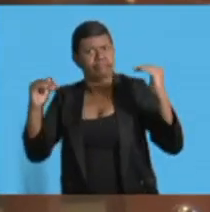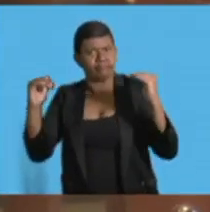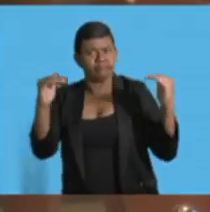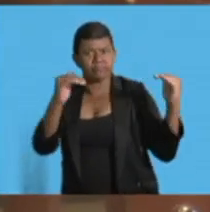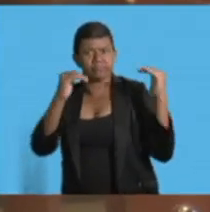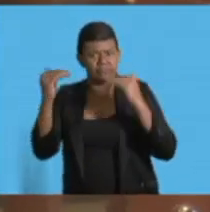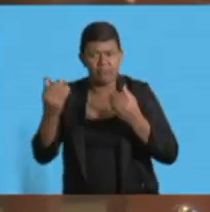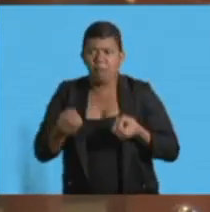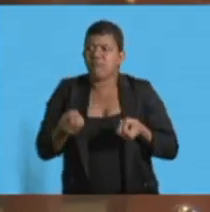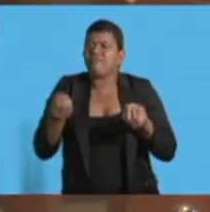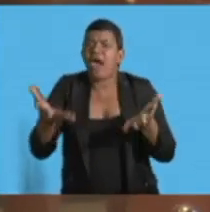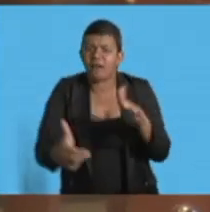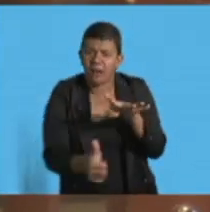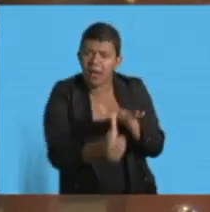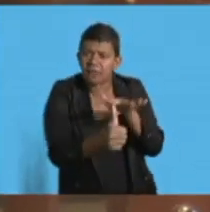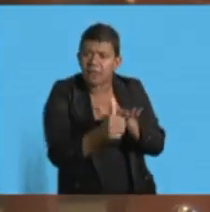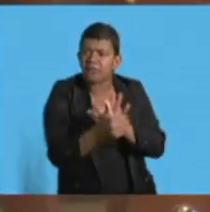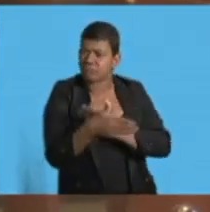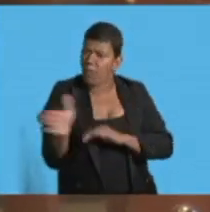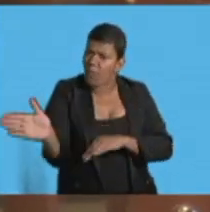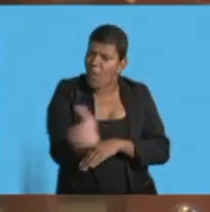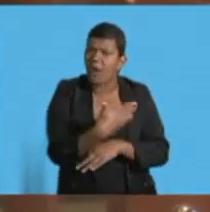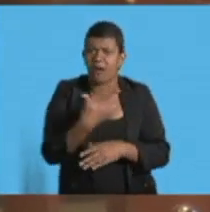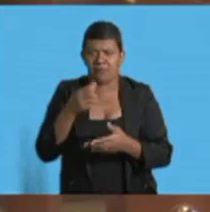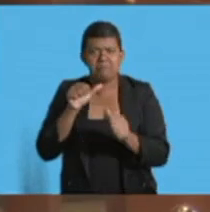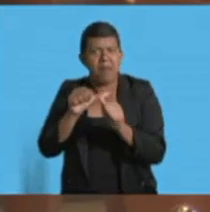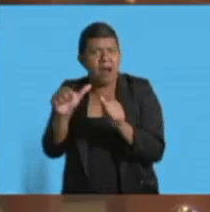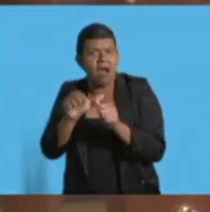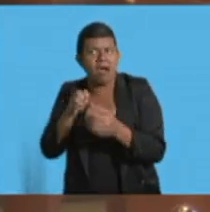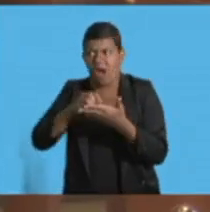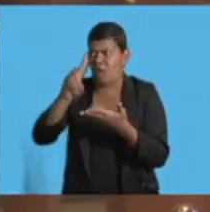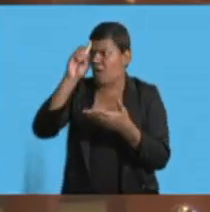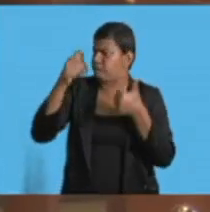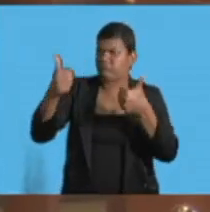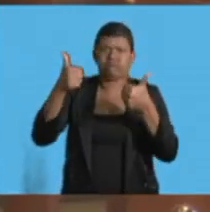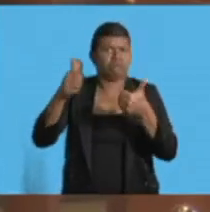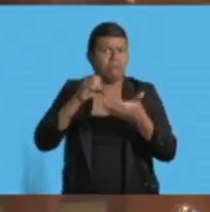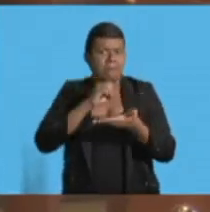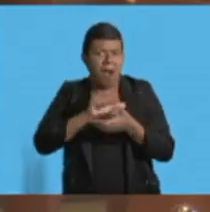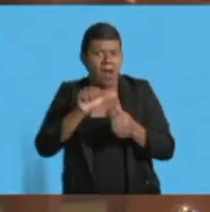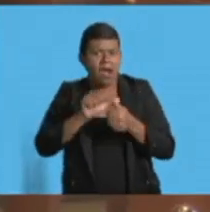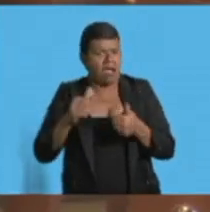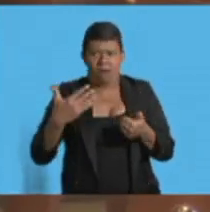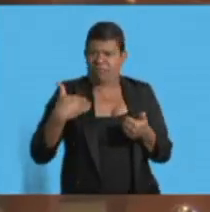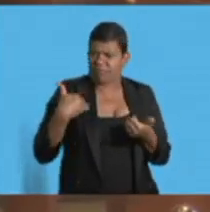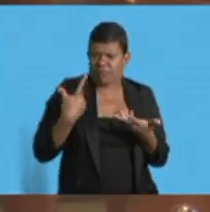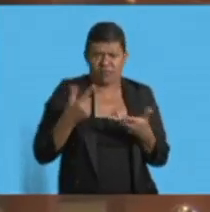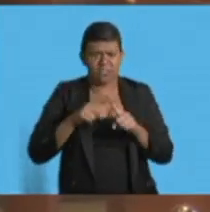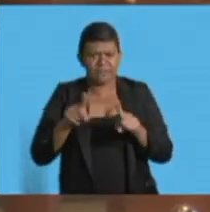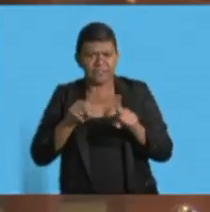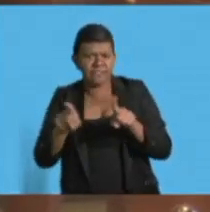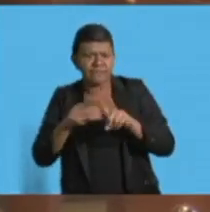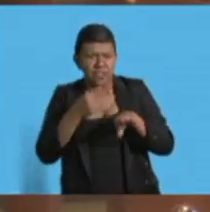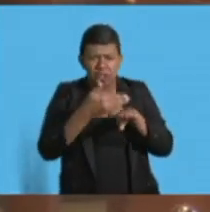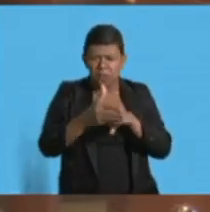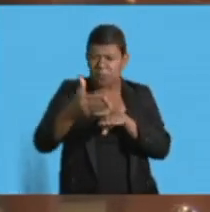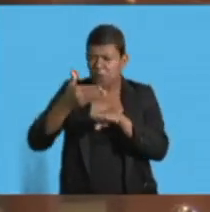better education, better health service, new initiative with the Ministry of Youth and Sports,